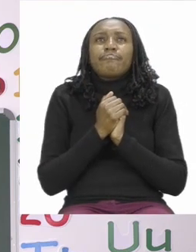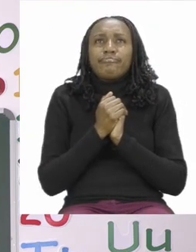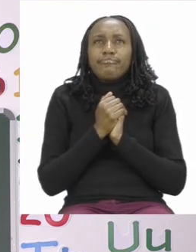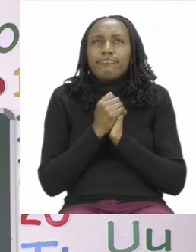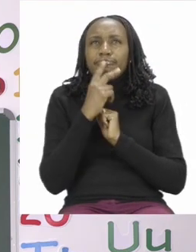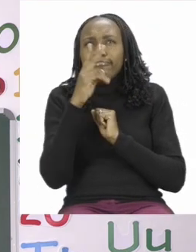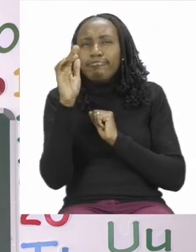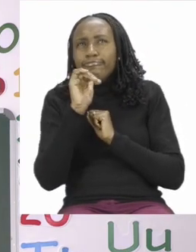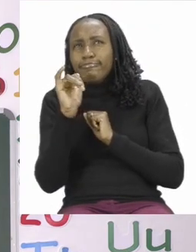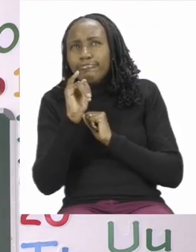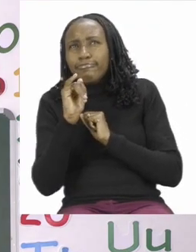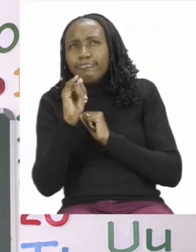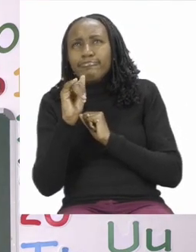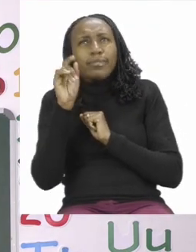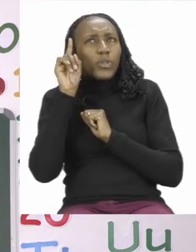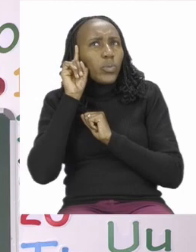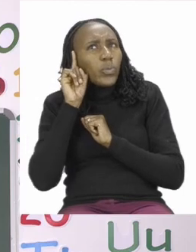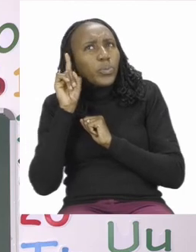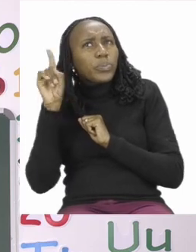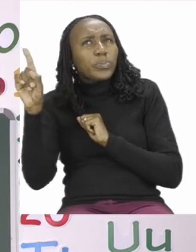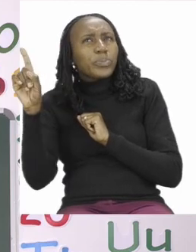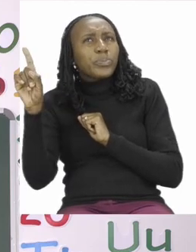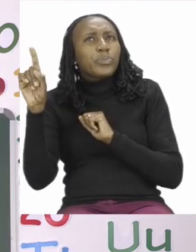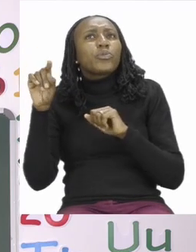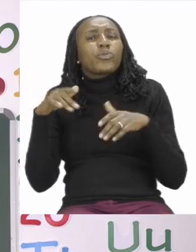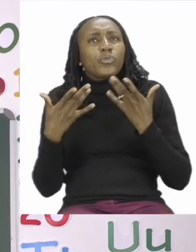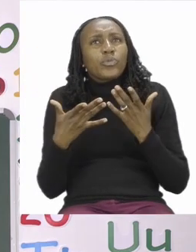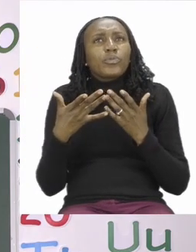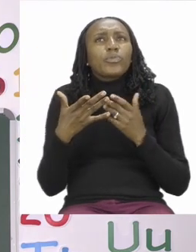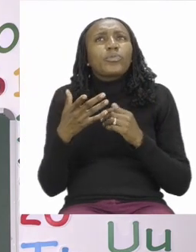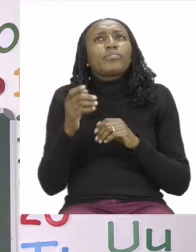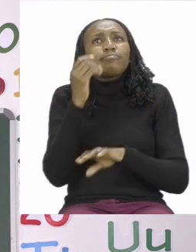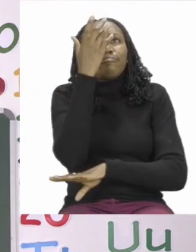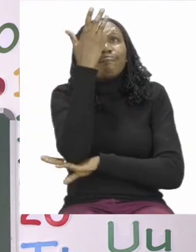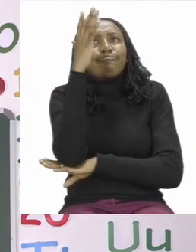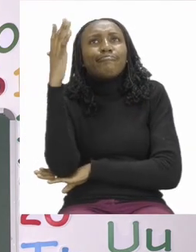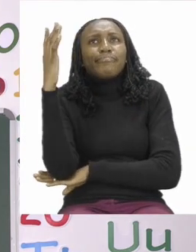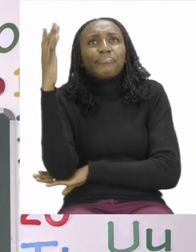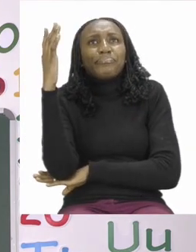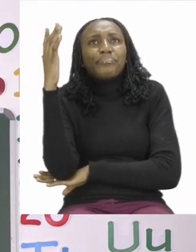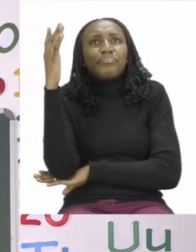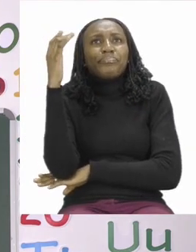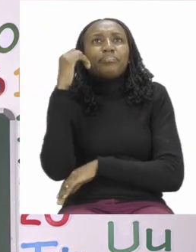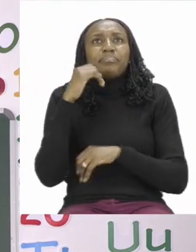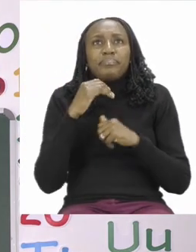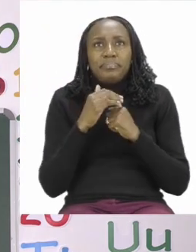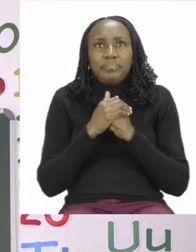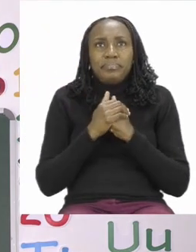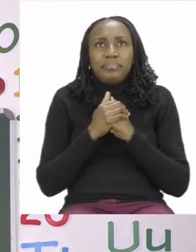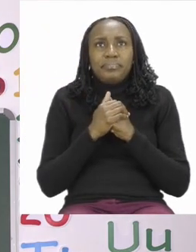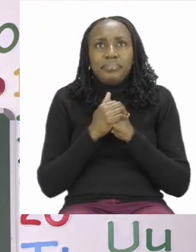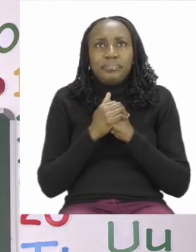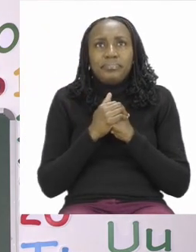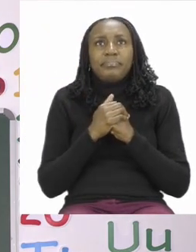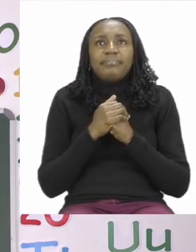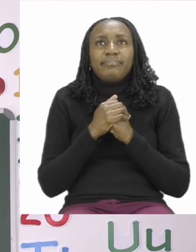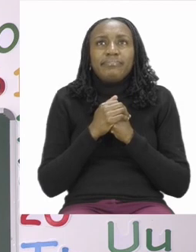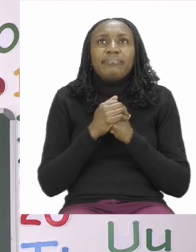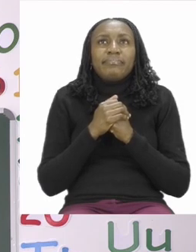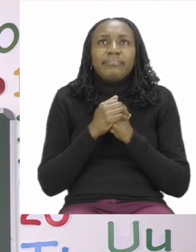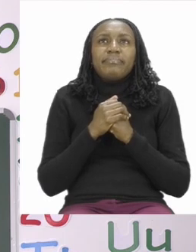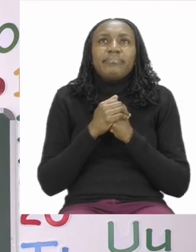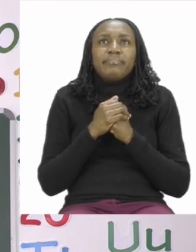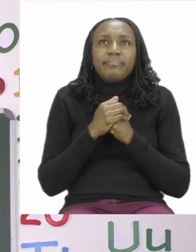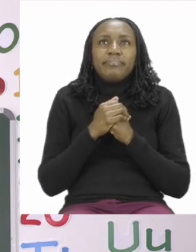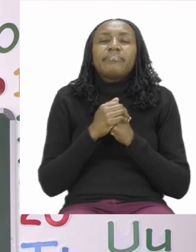words. Do we have obey or tree? Yes, a plant that